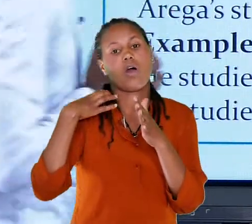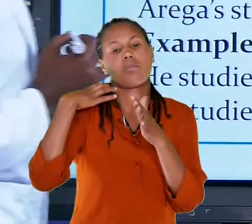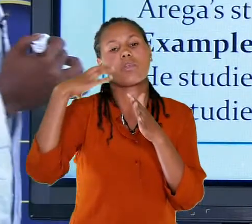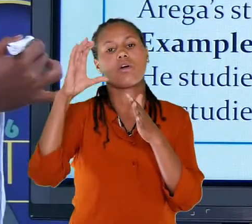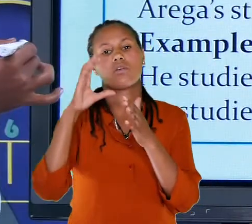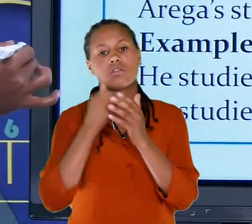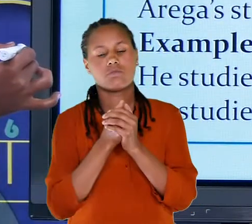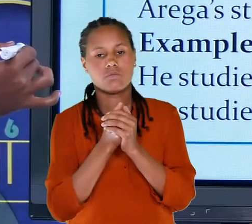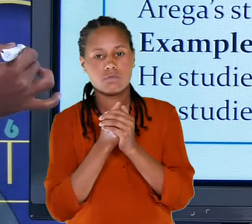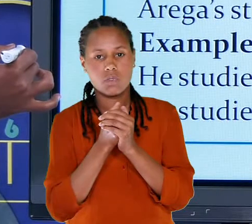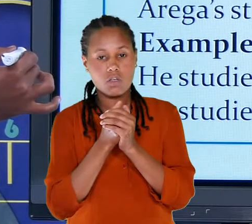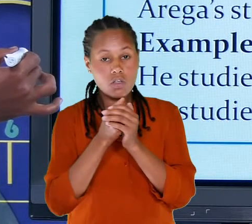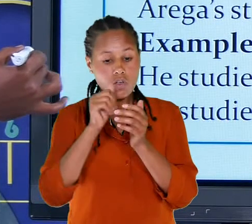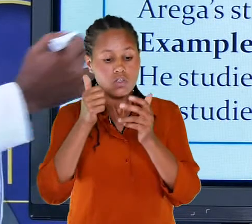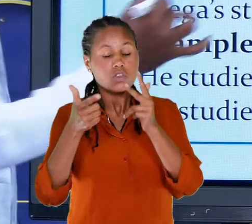The third day of the week is what?